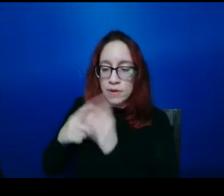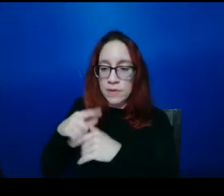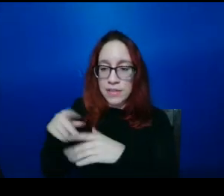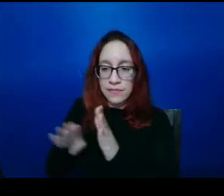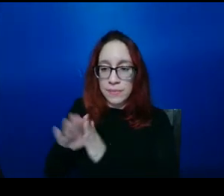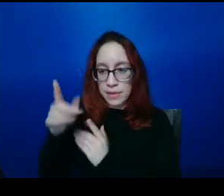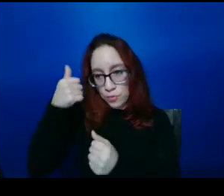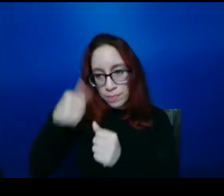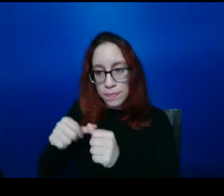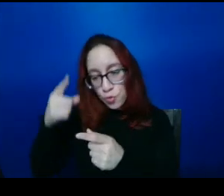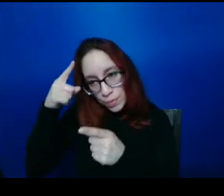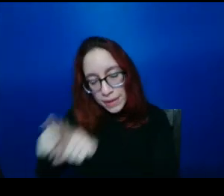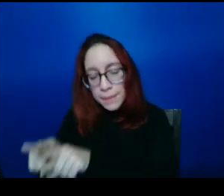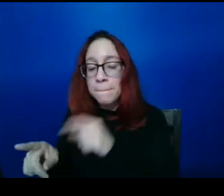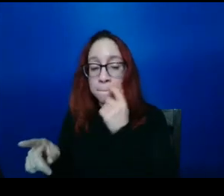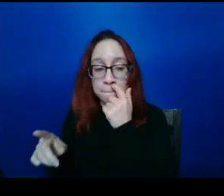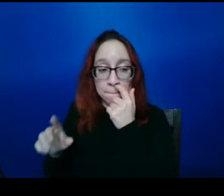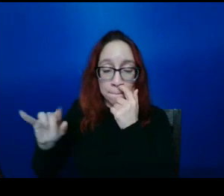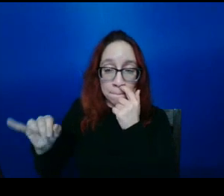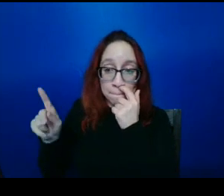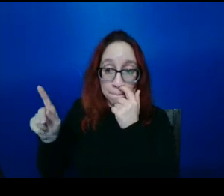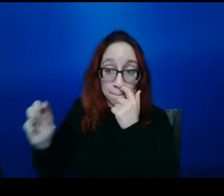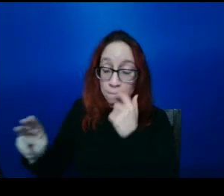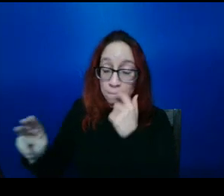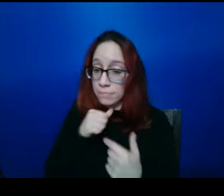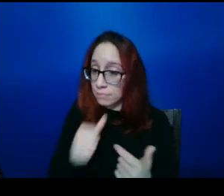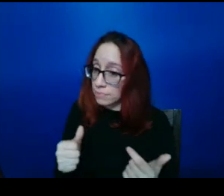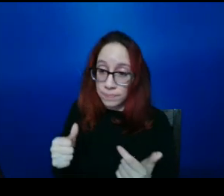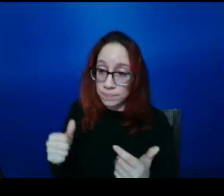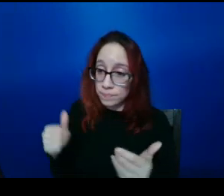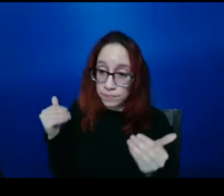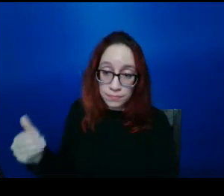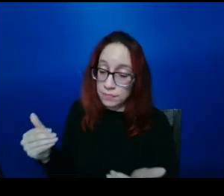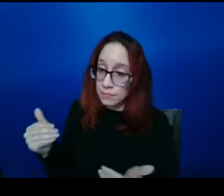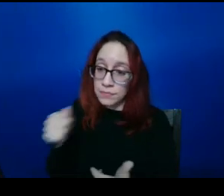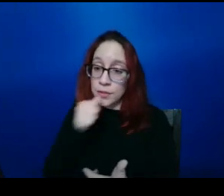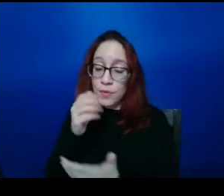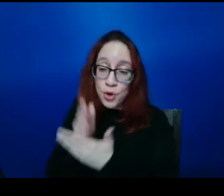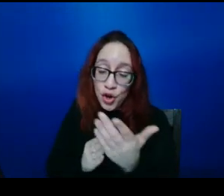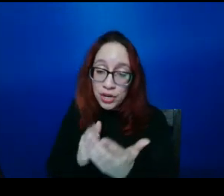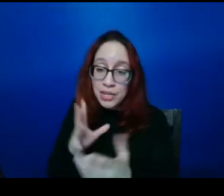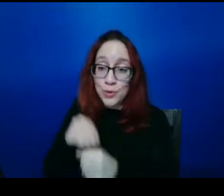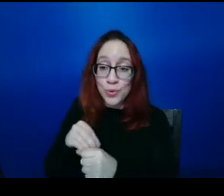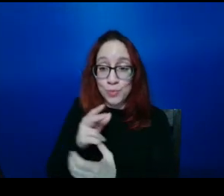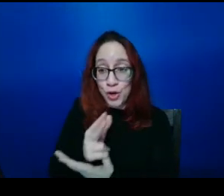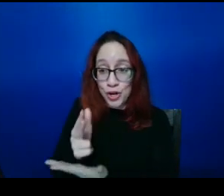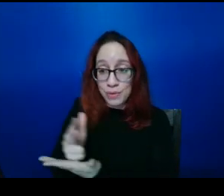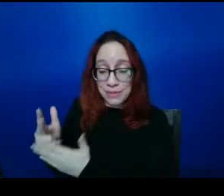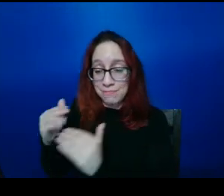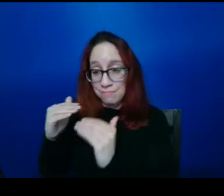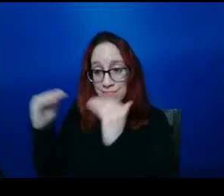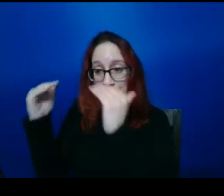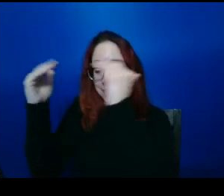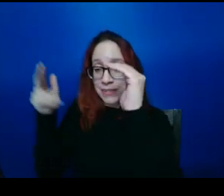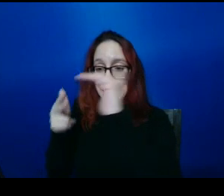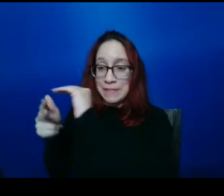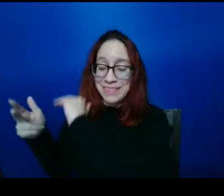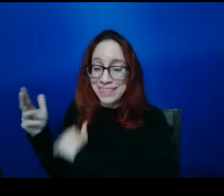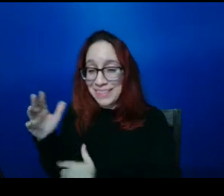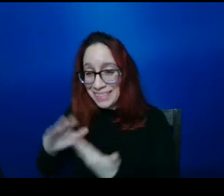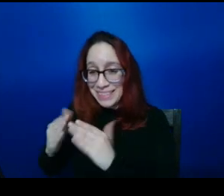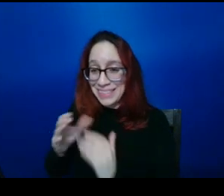agreement. After JKM failed to initiate development of the private component, including the parking garages, the City